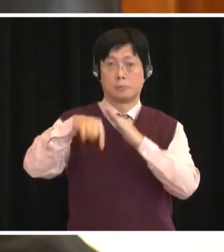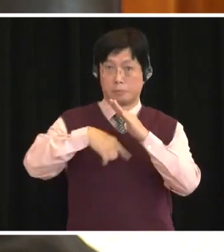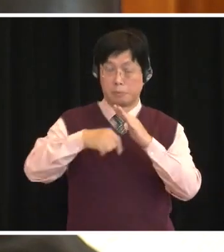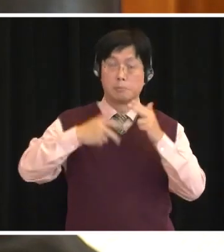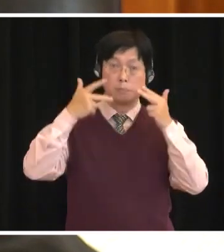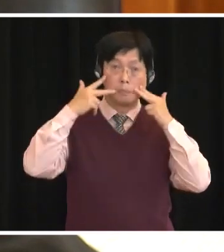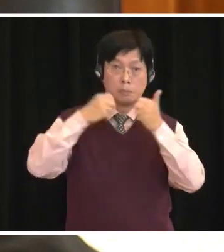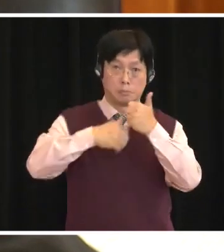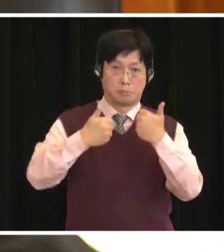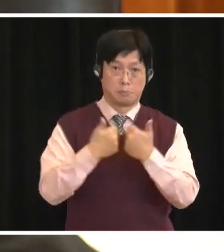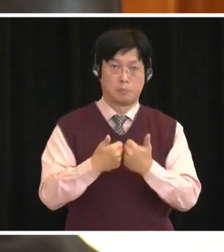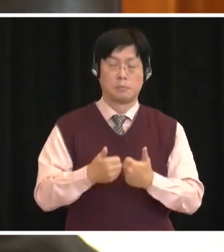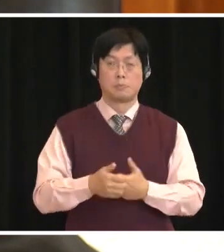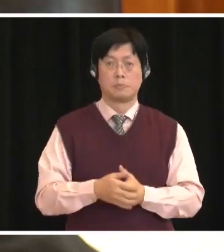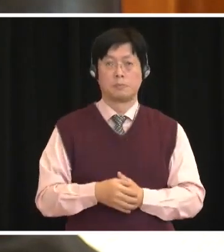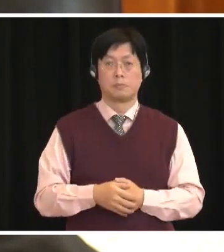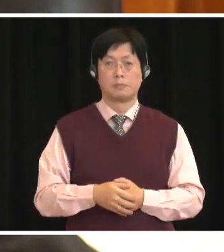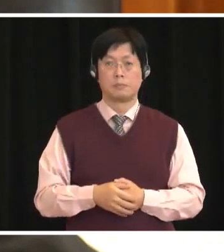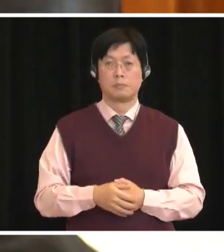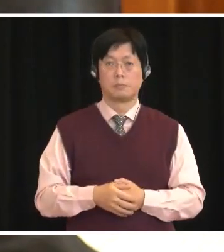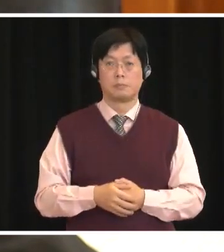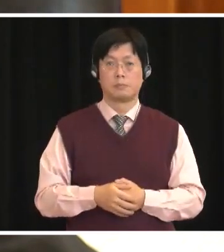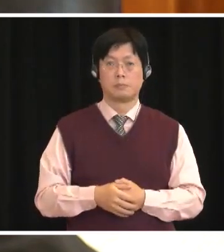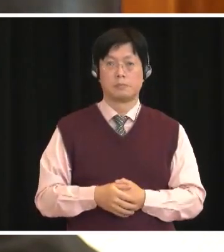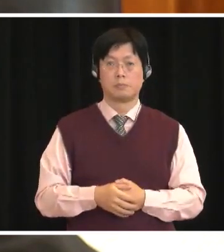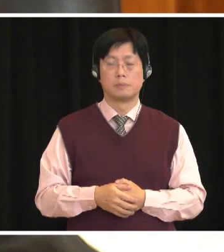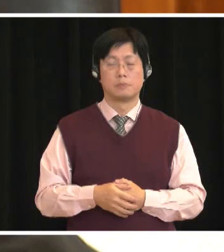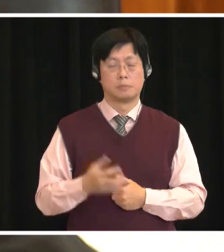If the child is indigenous,